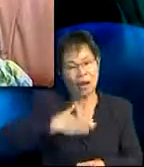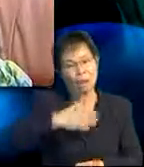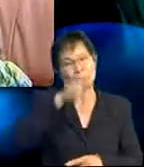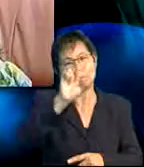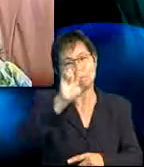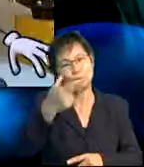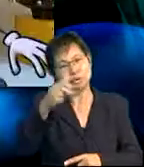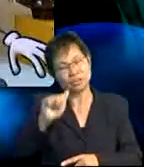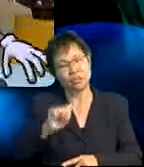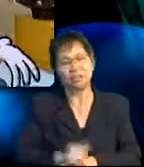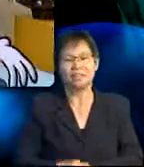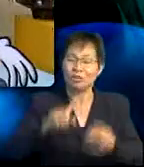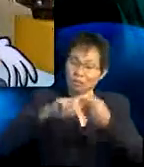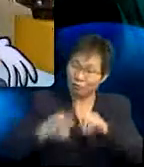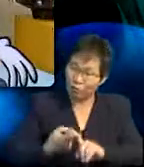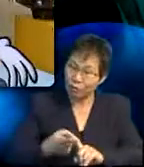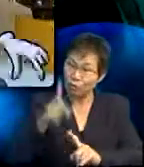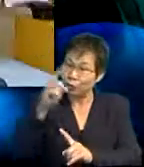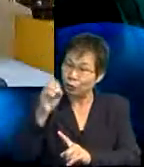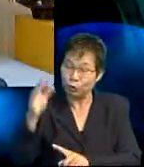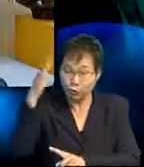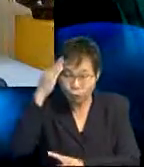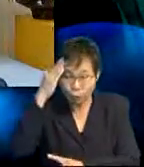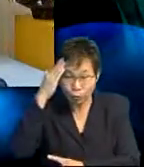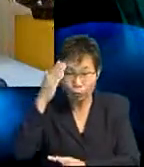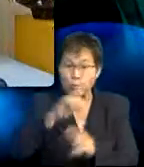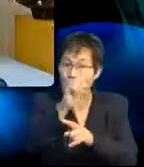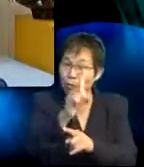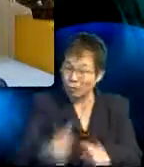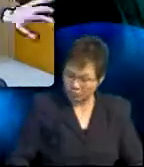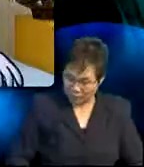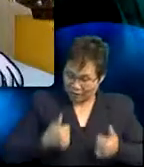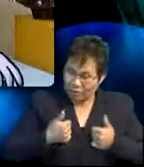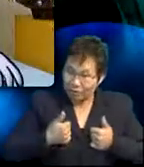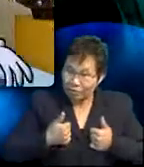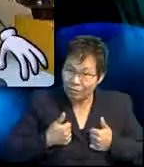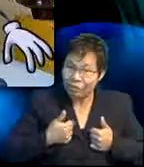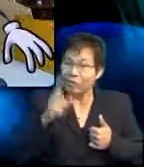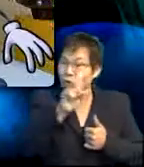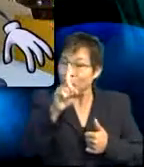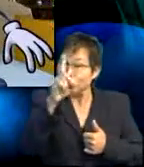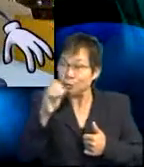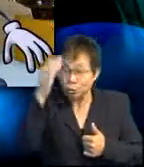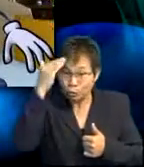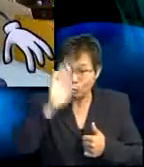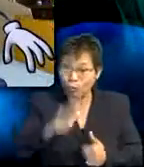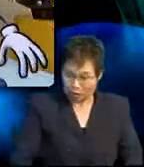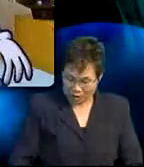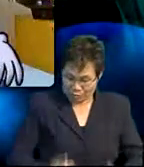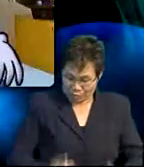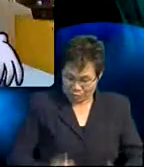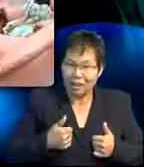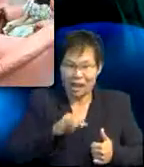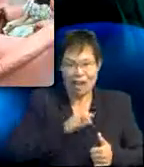I'm Usha. Friends, do you know where you live? Do you know your